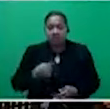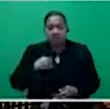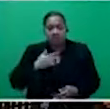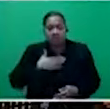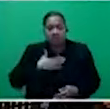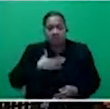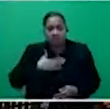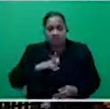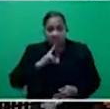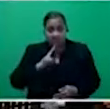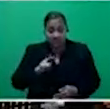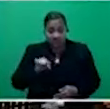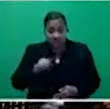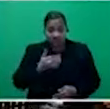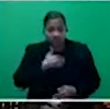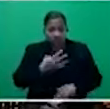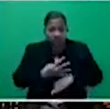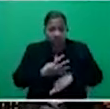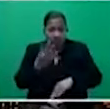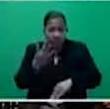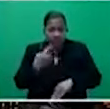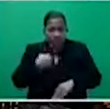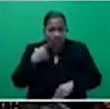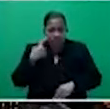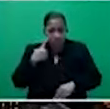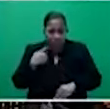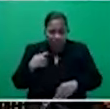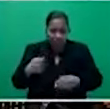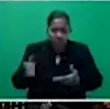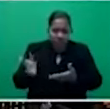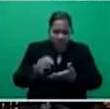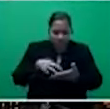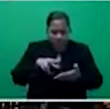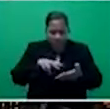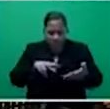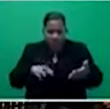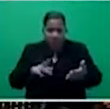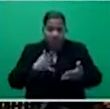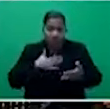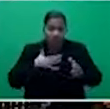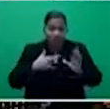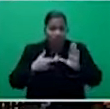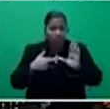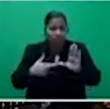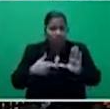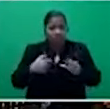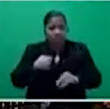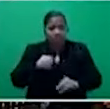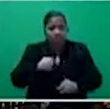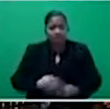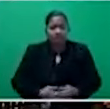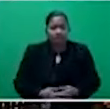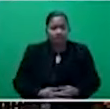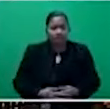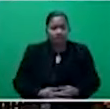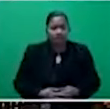morning at 4 o'clock, when I was trying to cobble together my thoughts for this response, I was very much at a